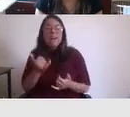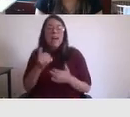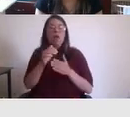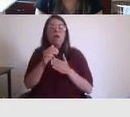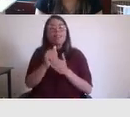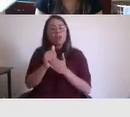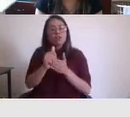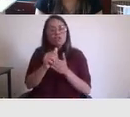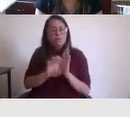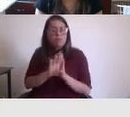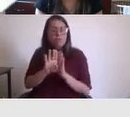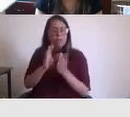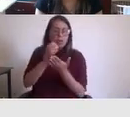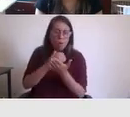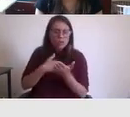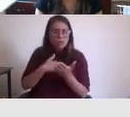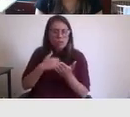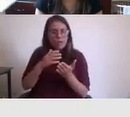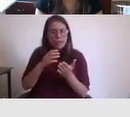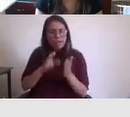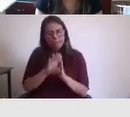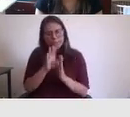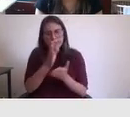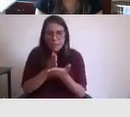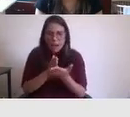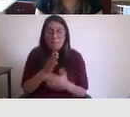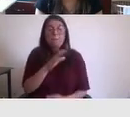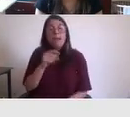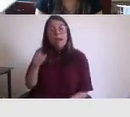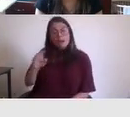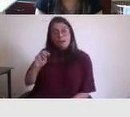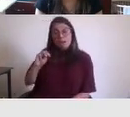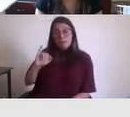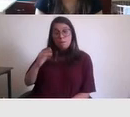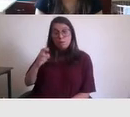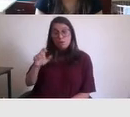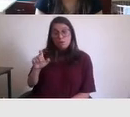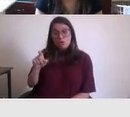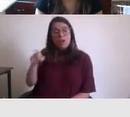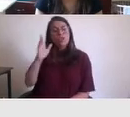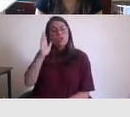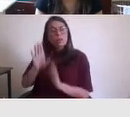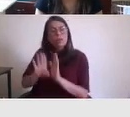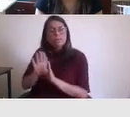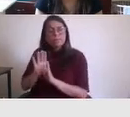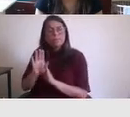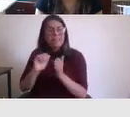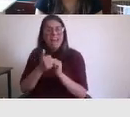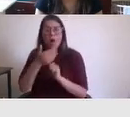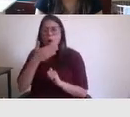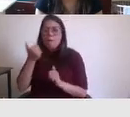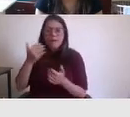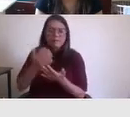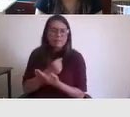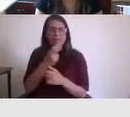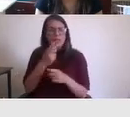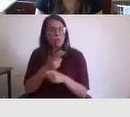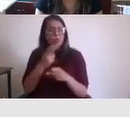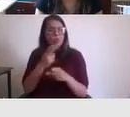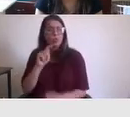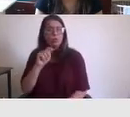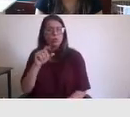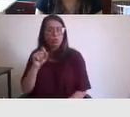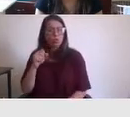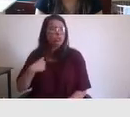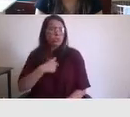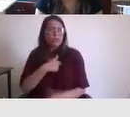courses, but also Michelle will be working on how to best utilize the tools that we